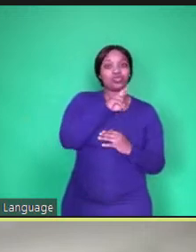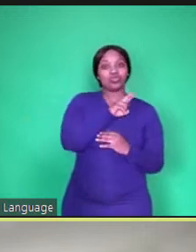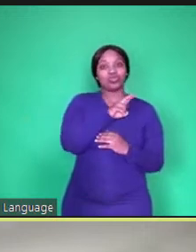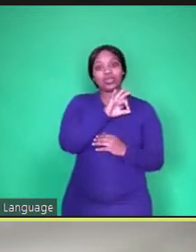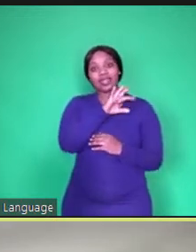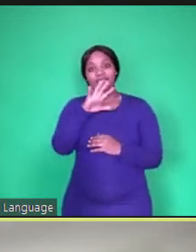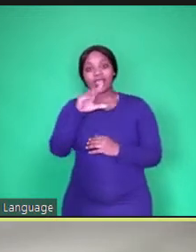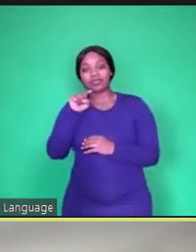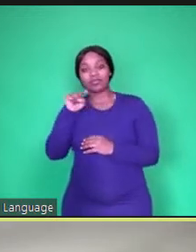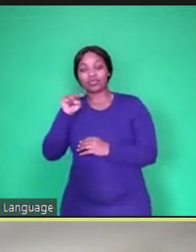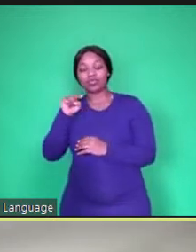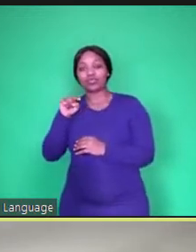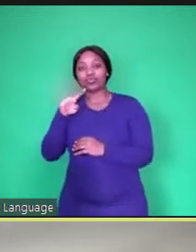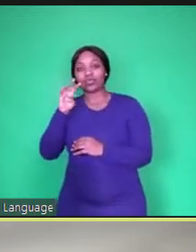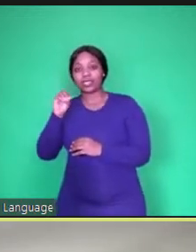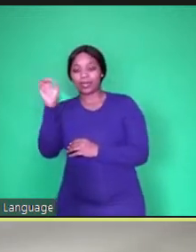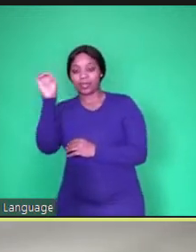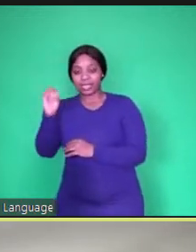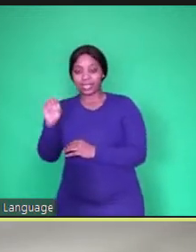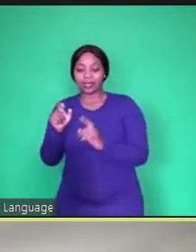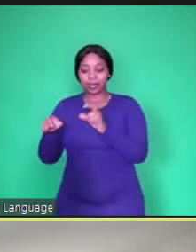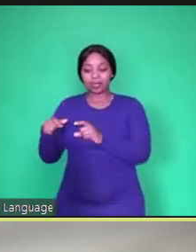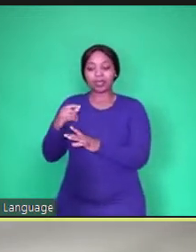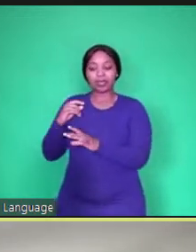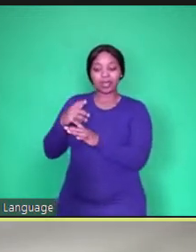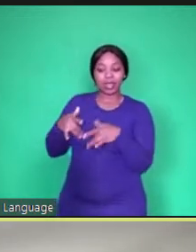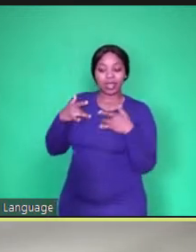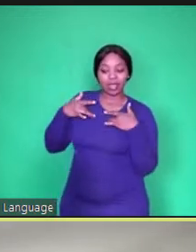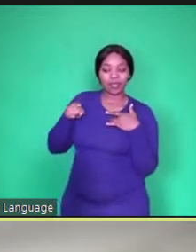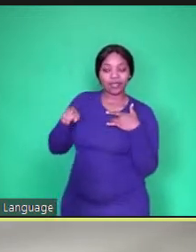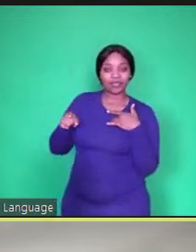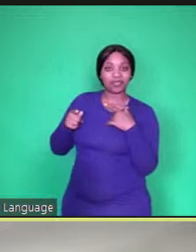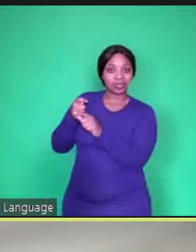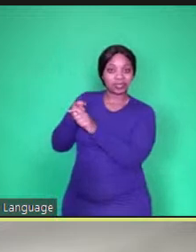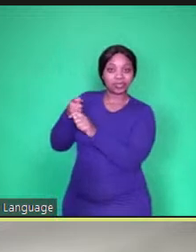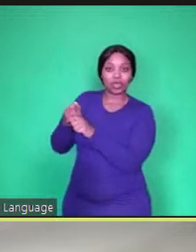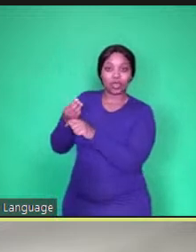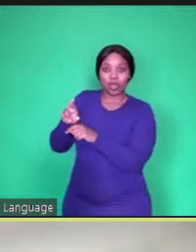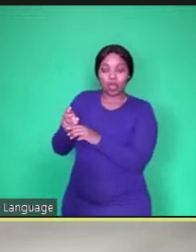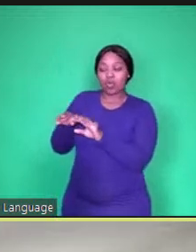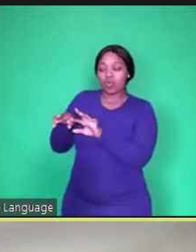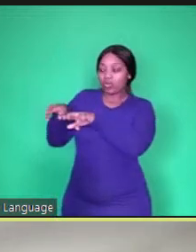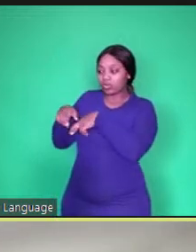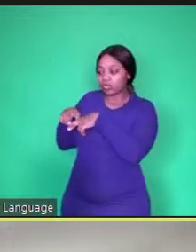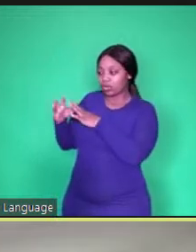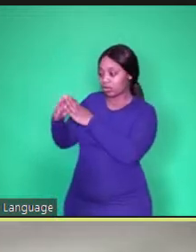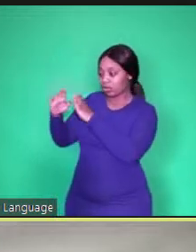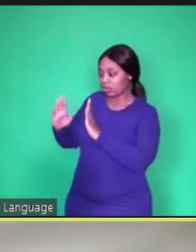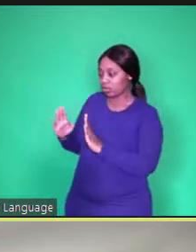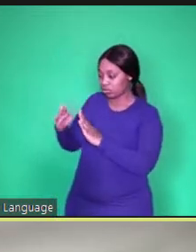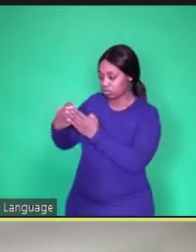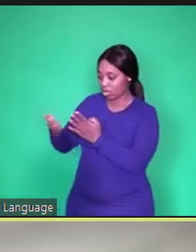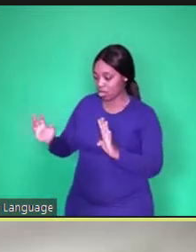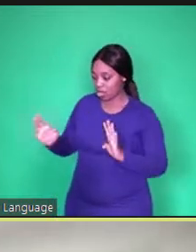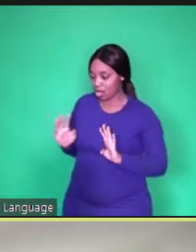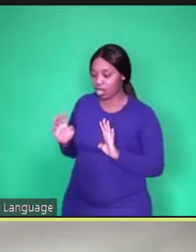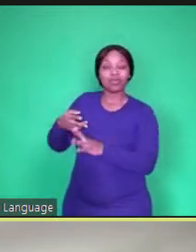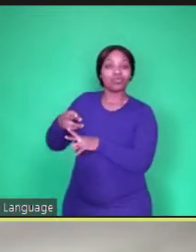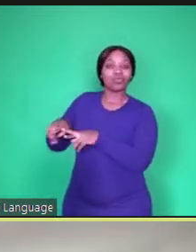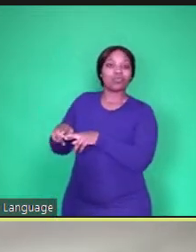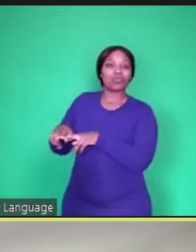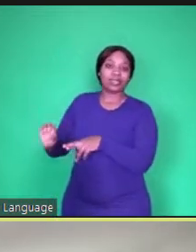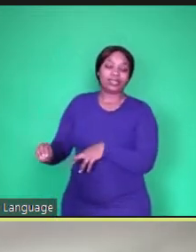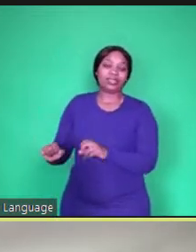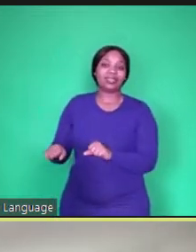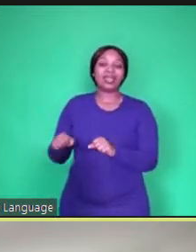in a shack, whether a backyard shack or an informal settlement. So clearly people are needing to move to a city, but